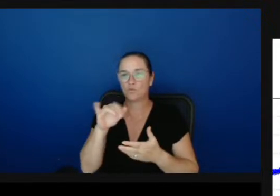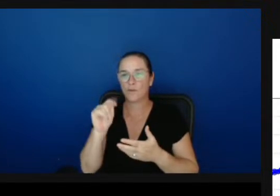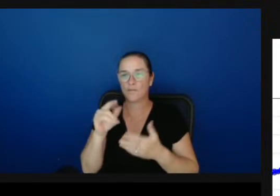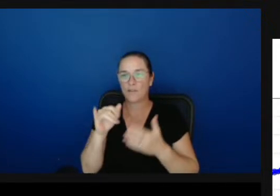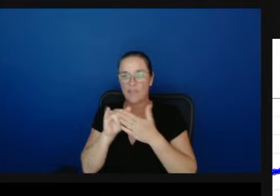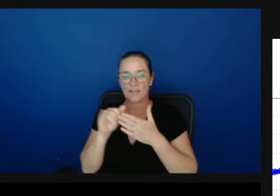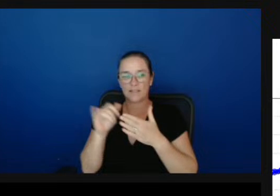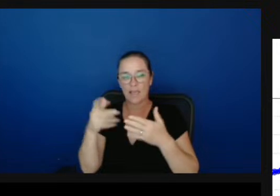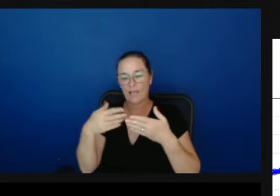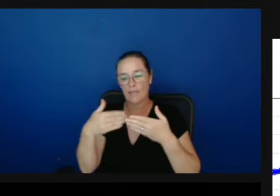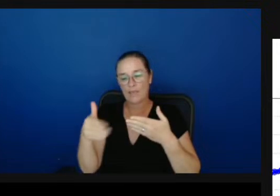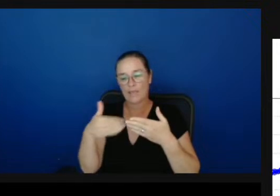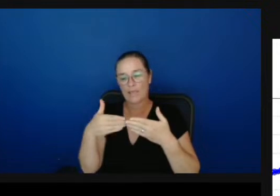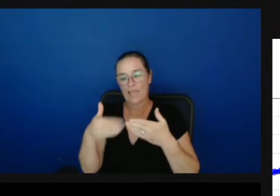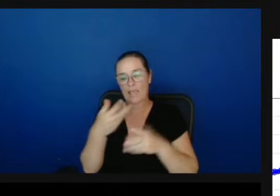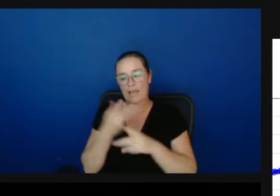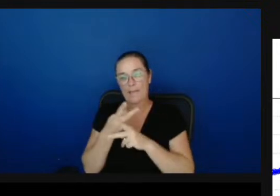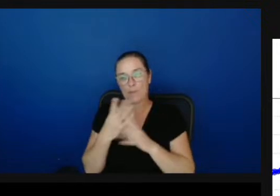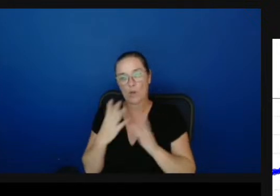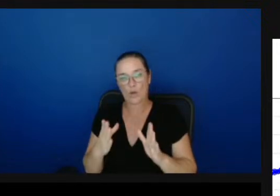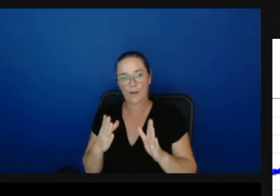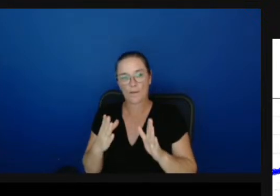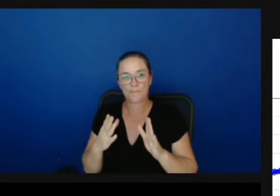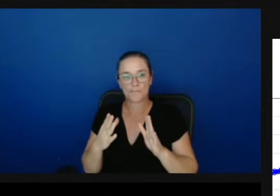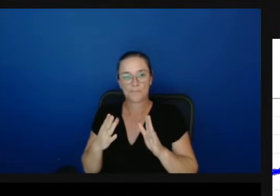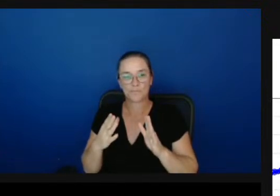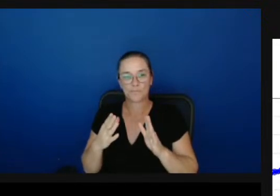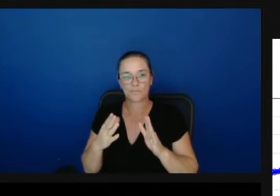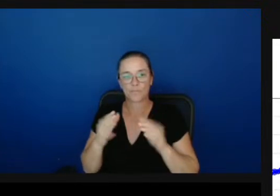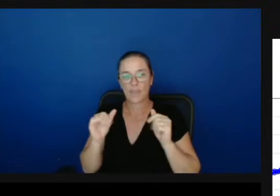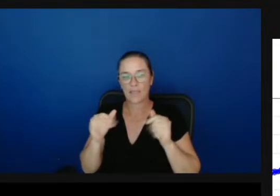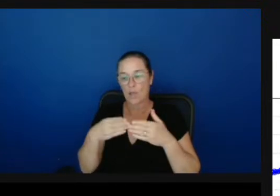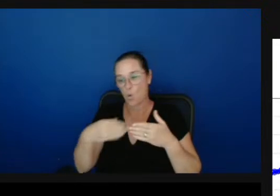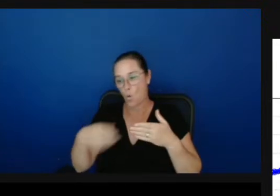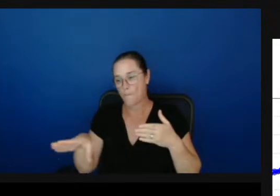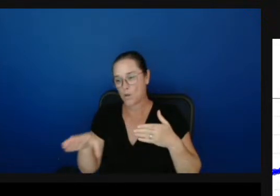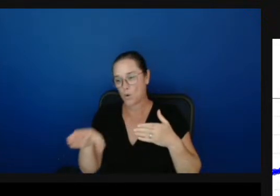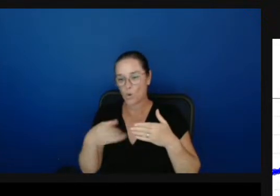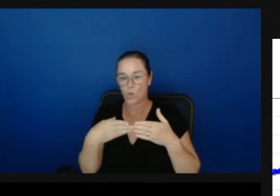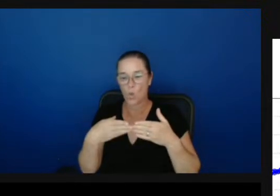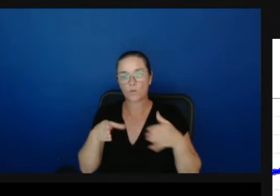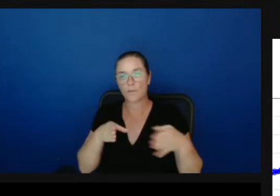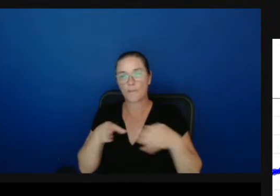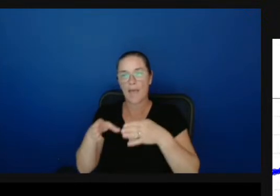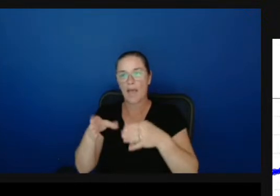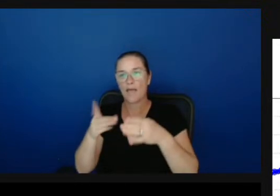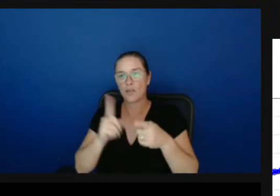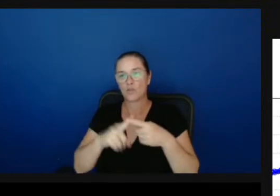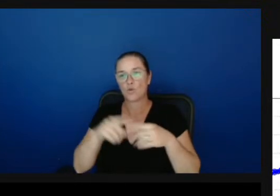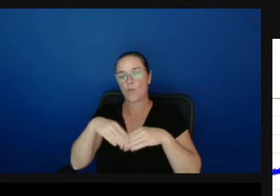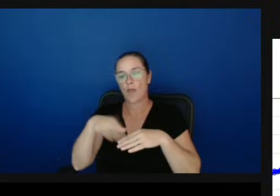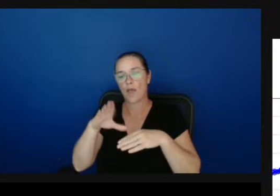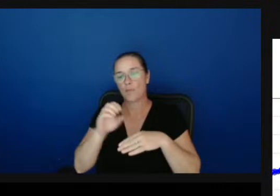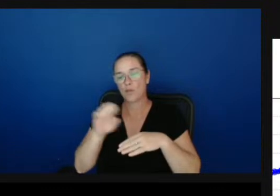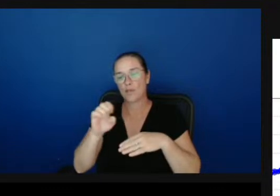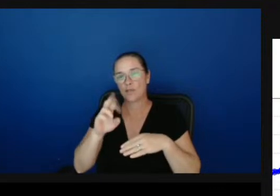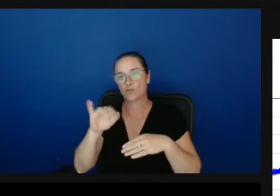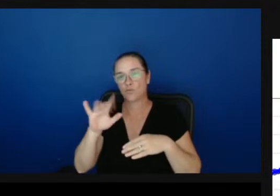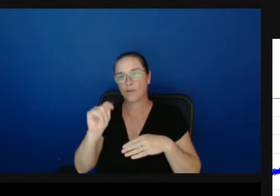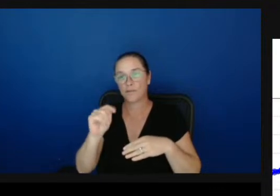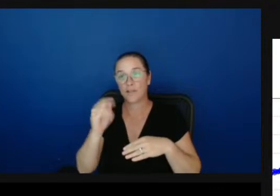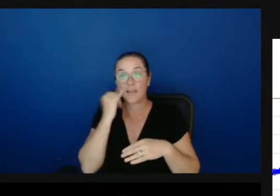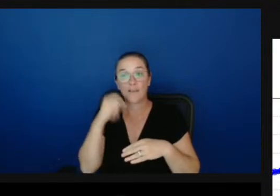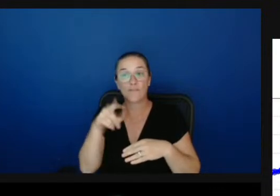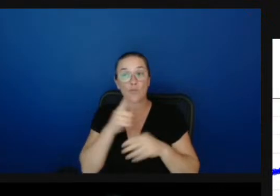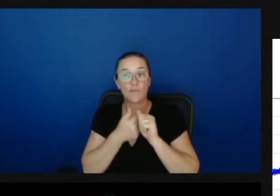gatekeeper that can actually open or close that pathway to the East Rift. And you guys who've been following for a